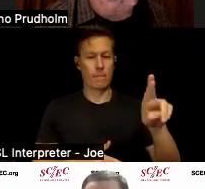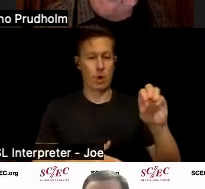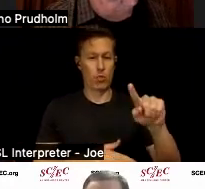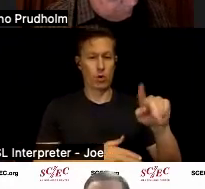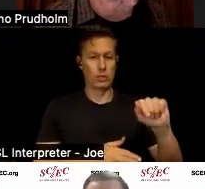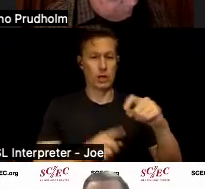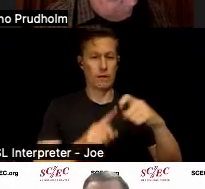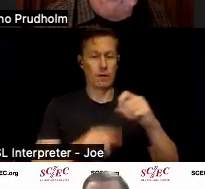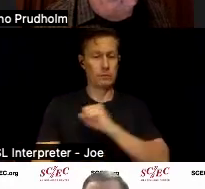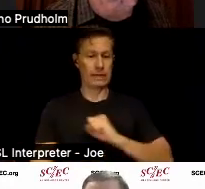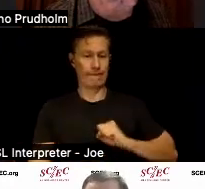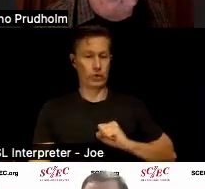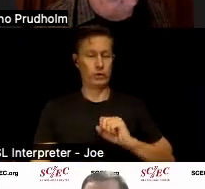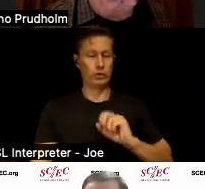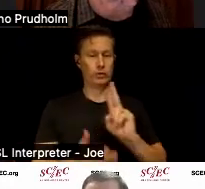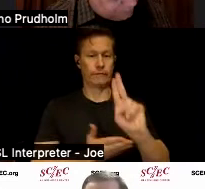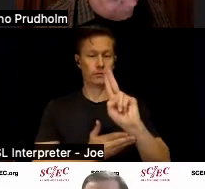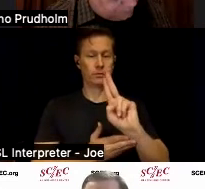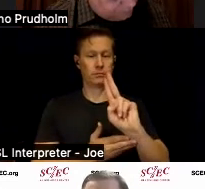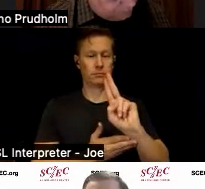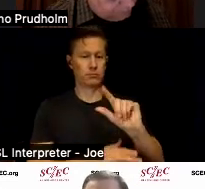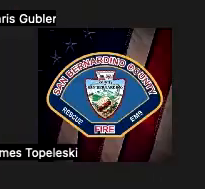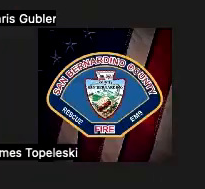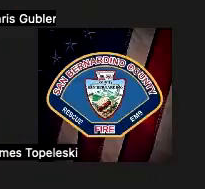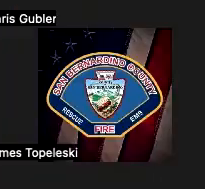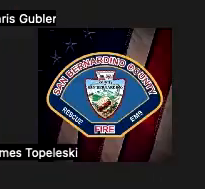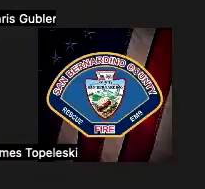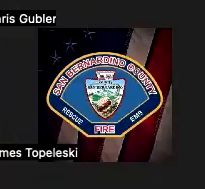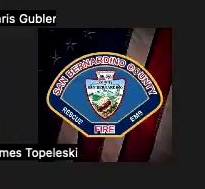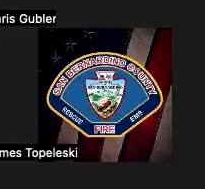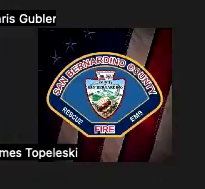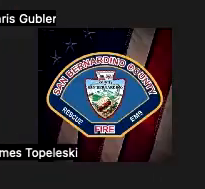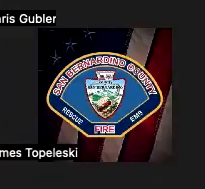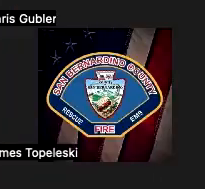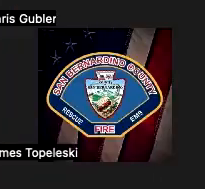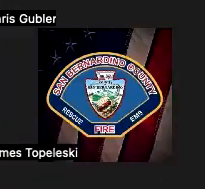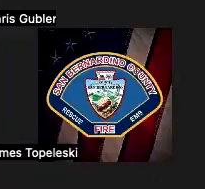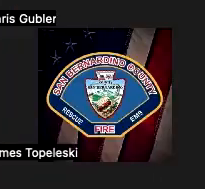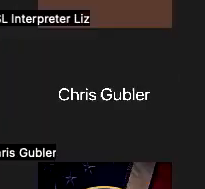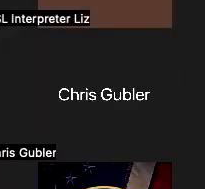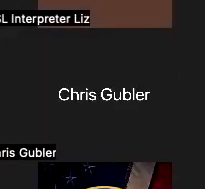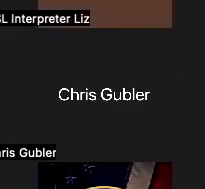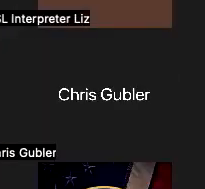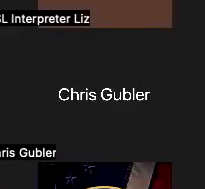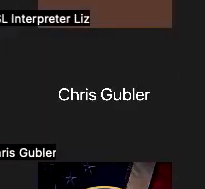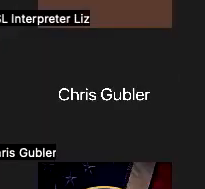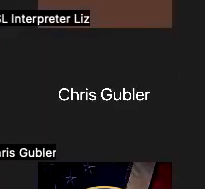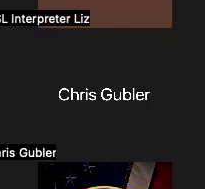camera and back and ready to go here. All right. Add you to the